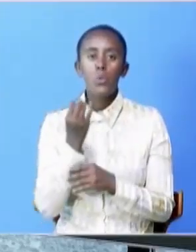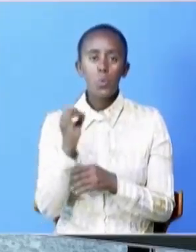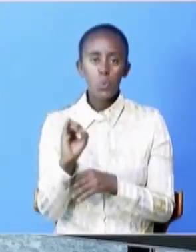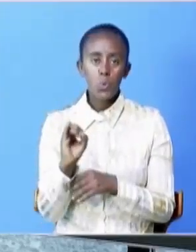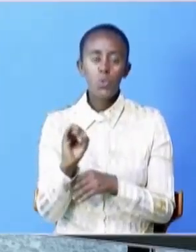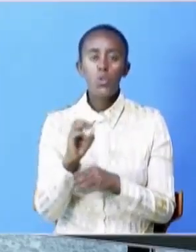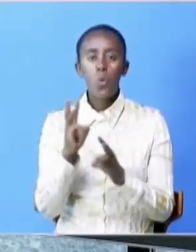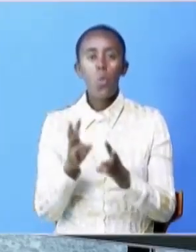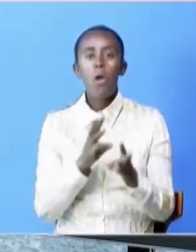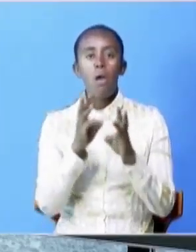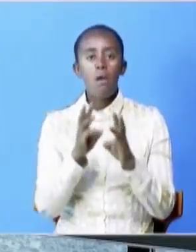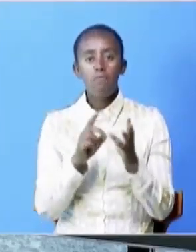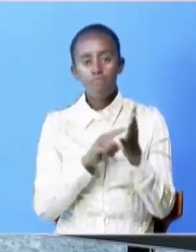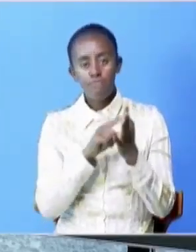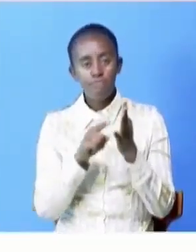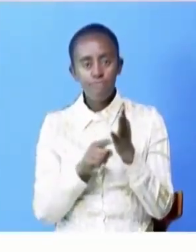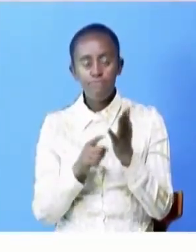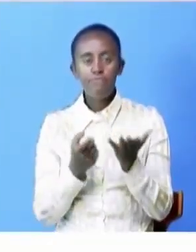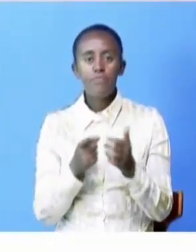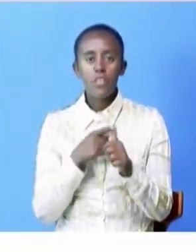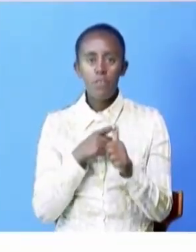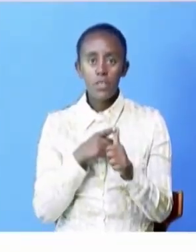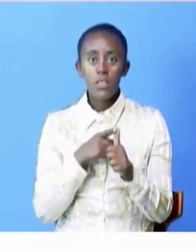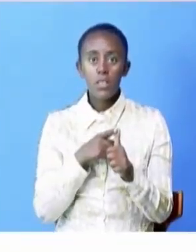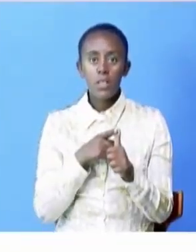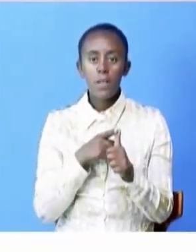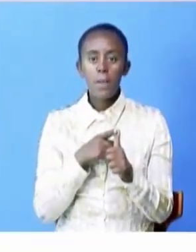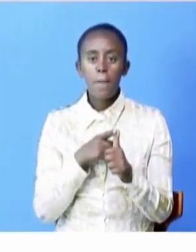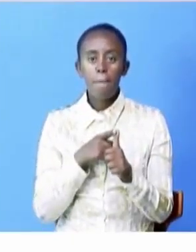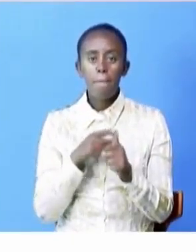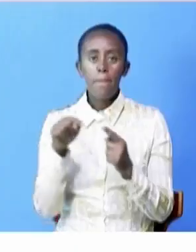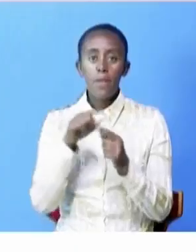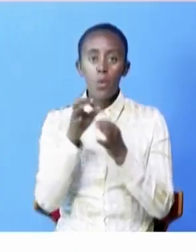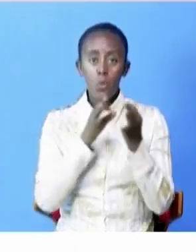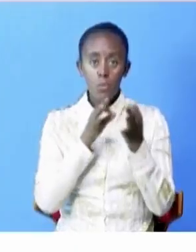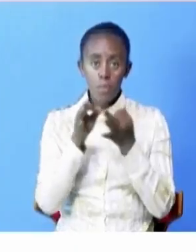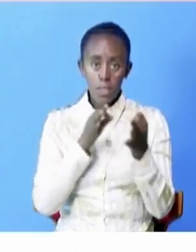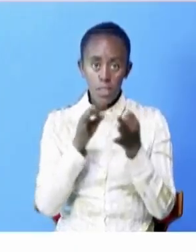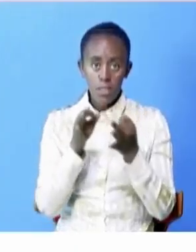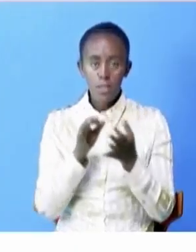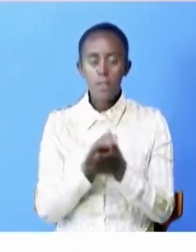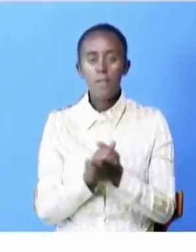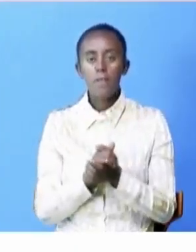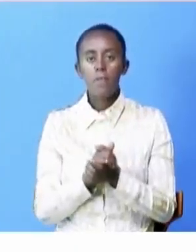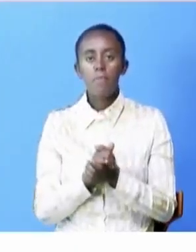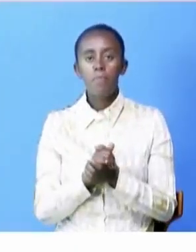simple present tense. If you remember, the first one being to express,